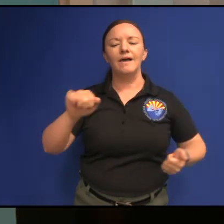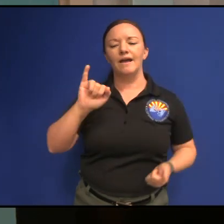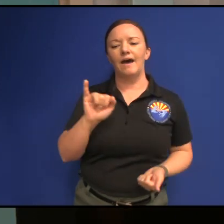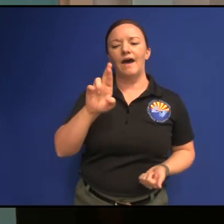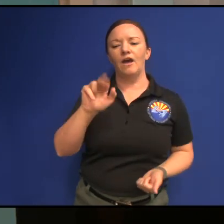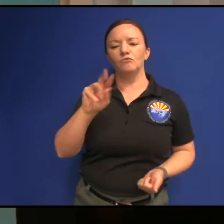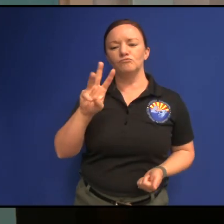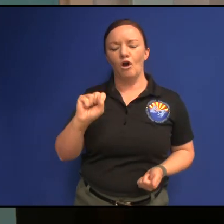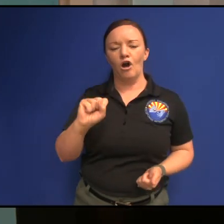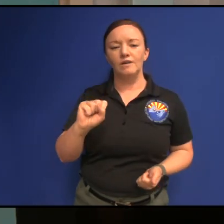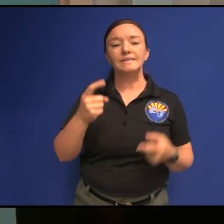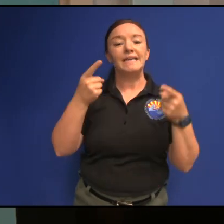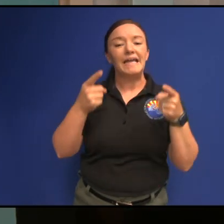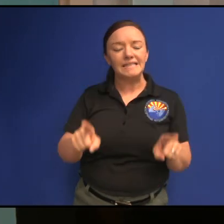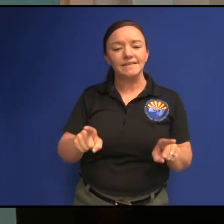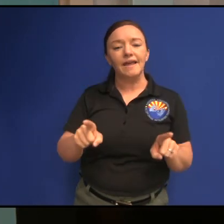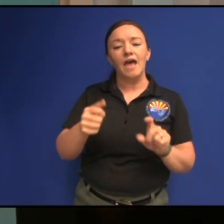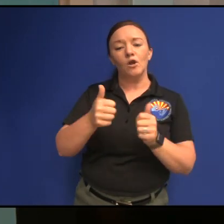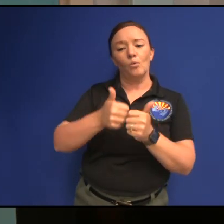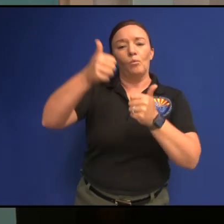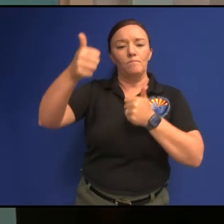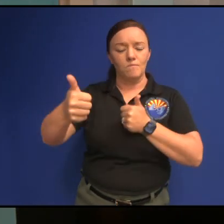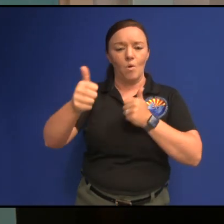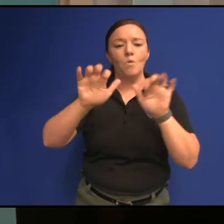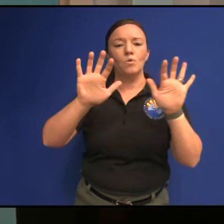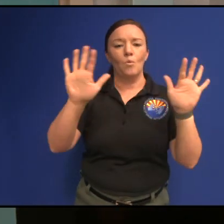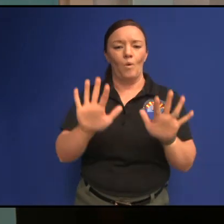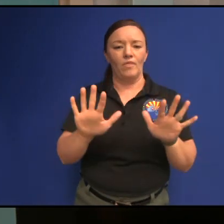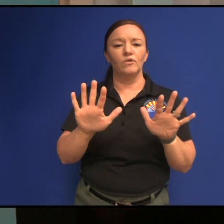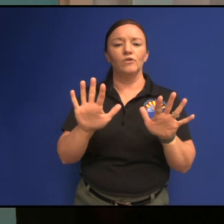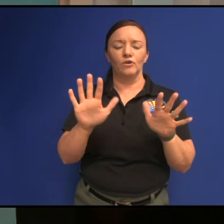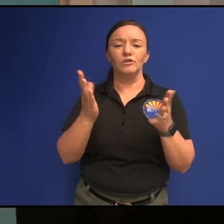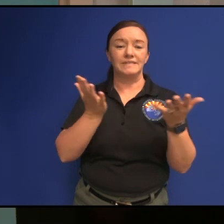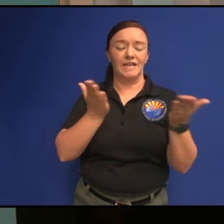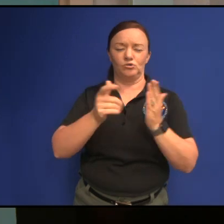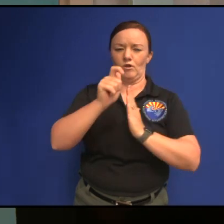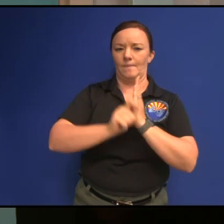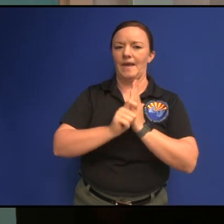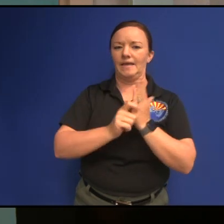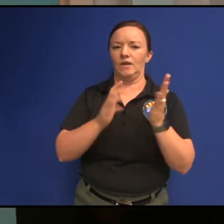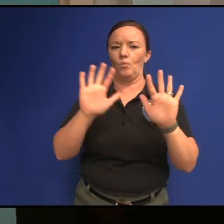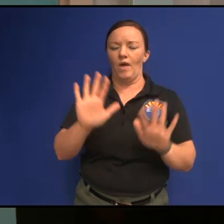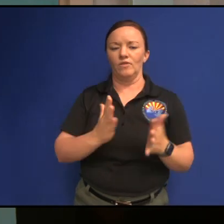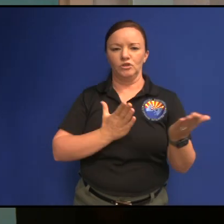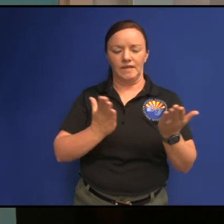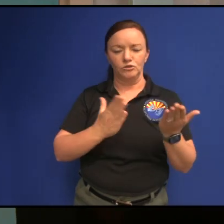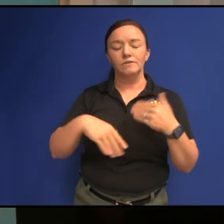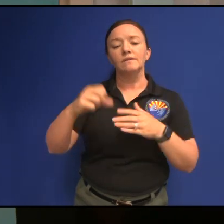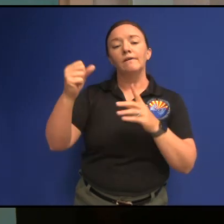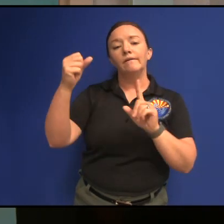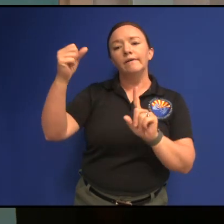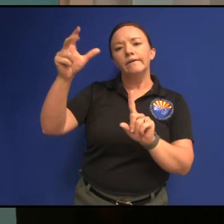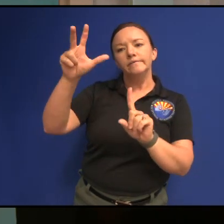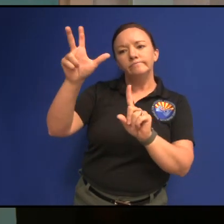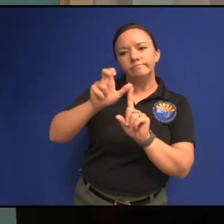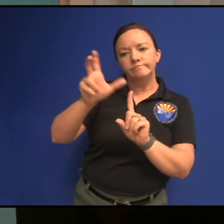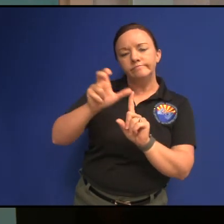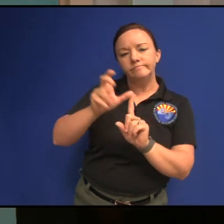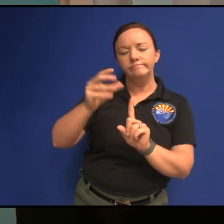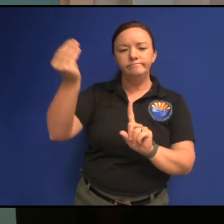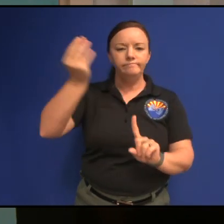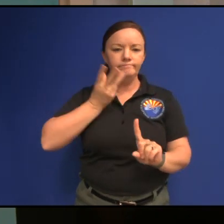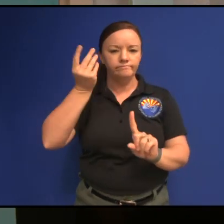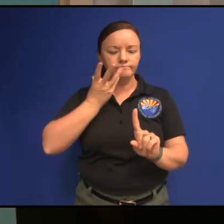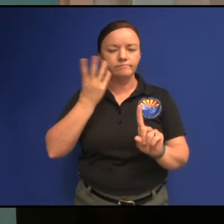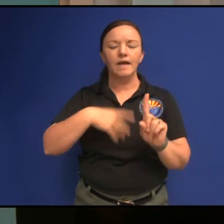stations. This is what they look like. It gives us wind, temperature, relative humidity. It counts the precipitation that